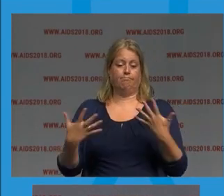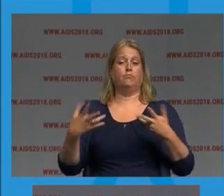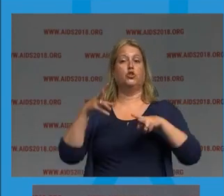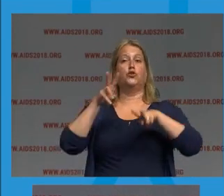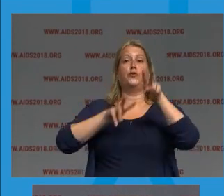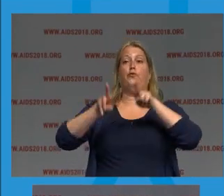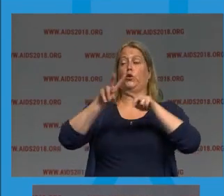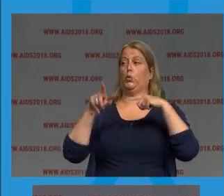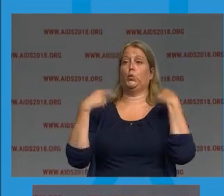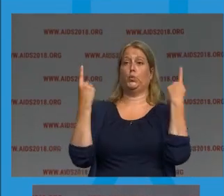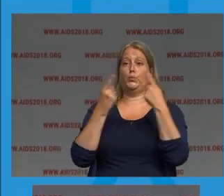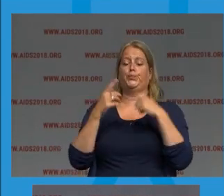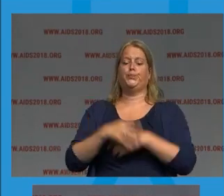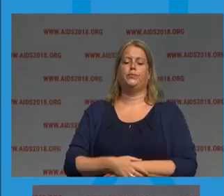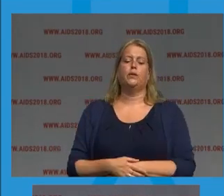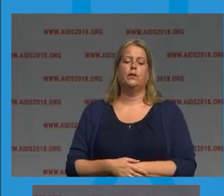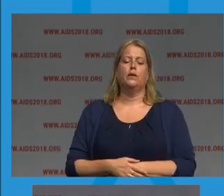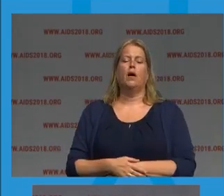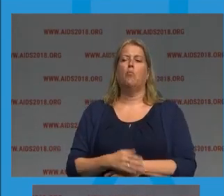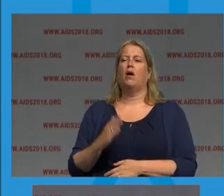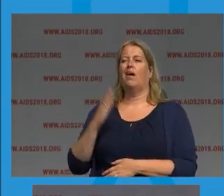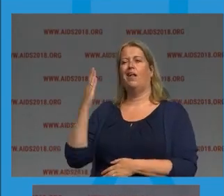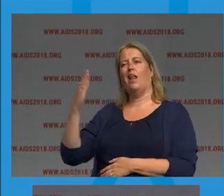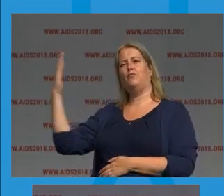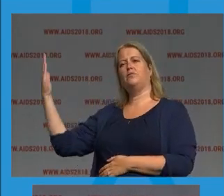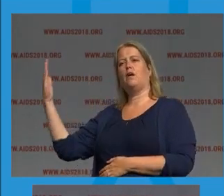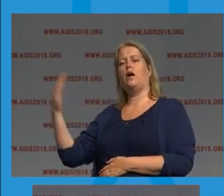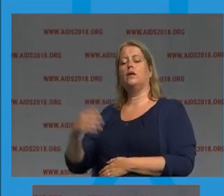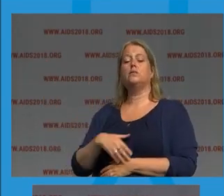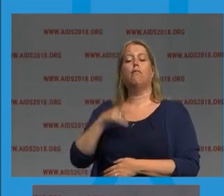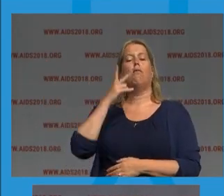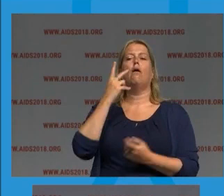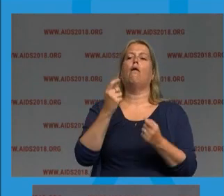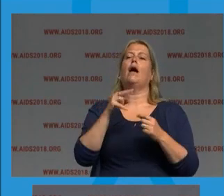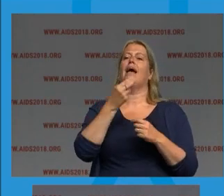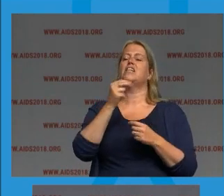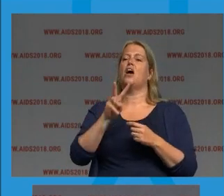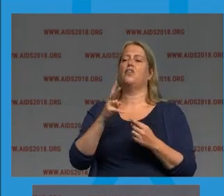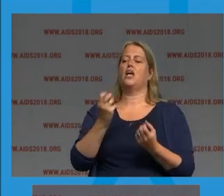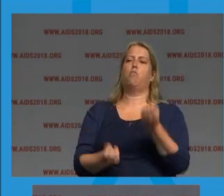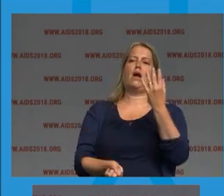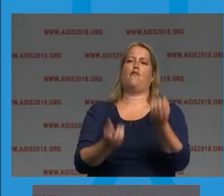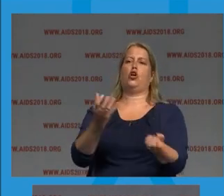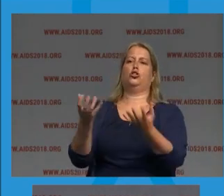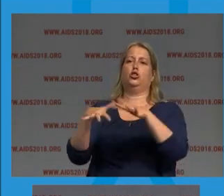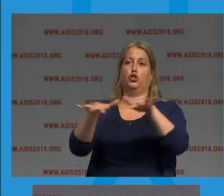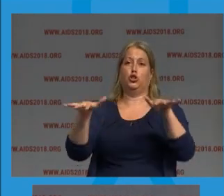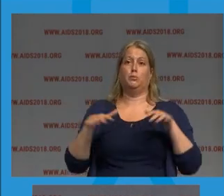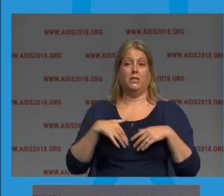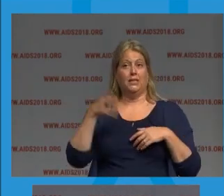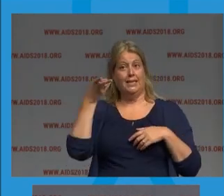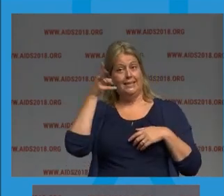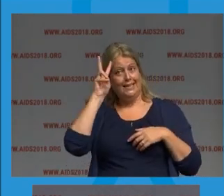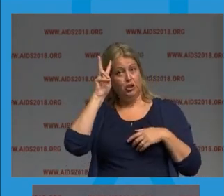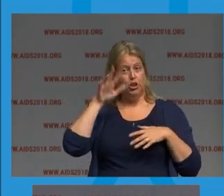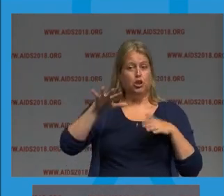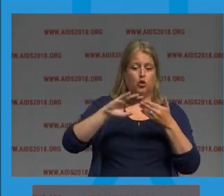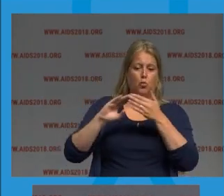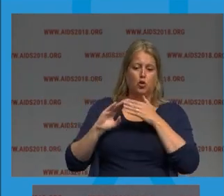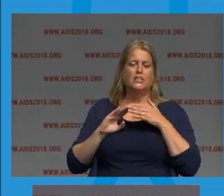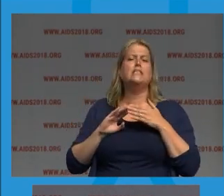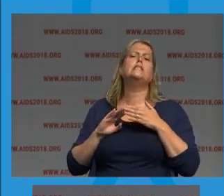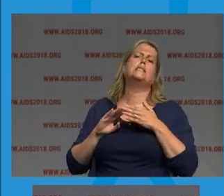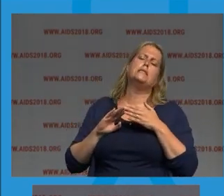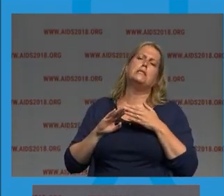that we did, and on the left-hand side of the graph, we're looking at the HIV prevalence ratio, so the prevalence among indigenous communities to that among sort